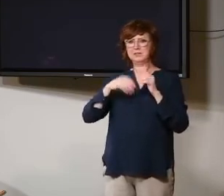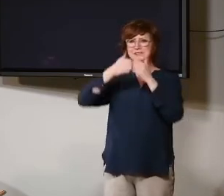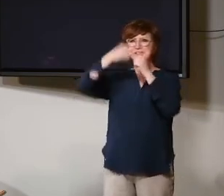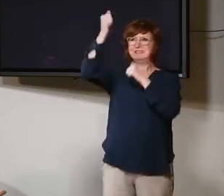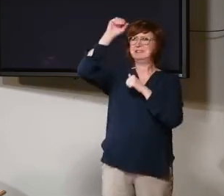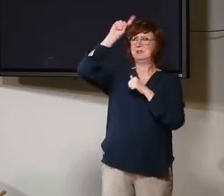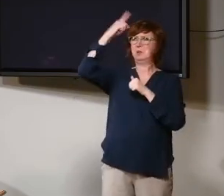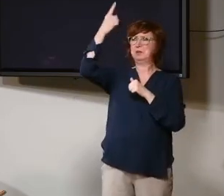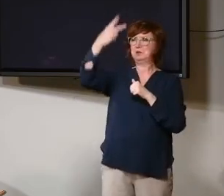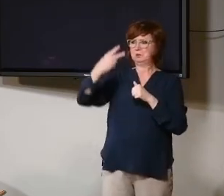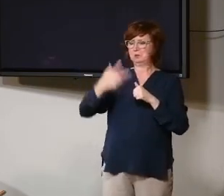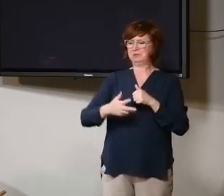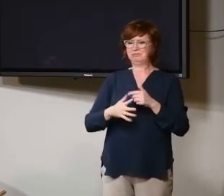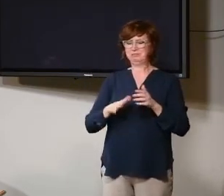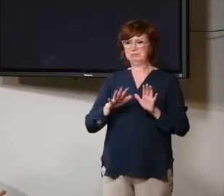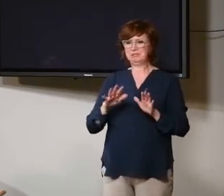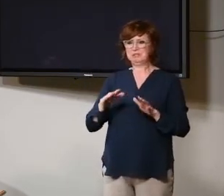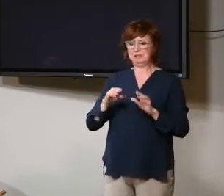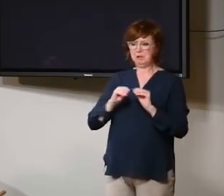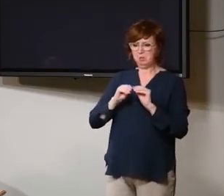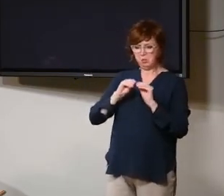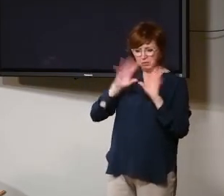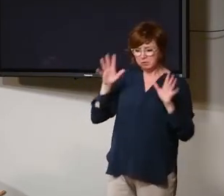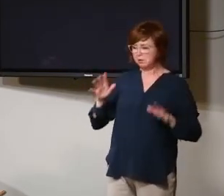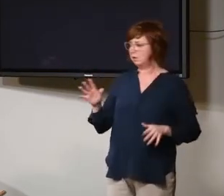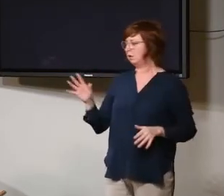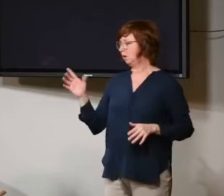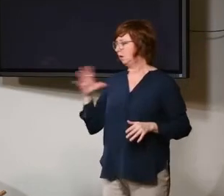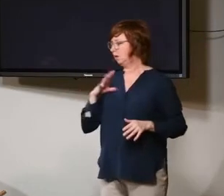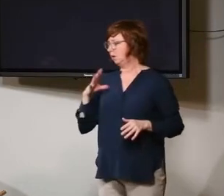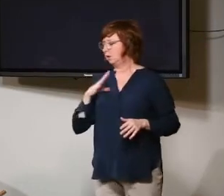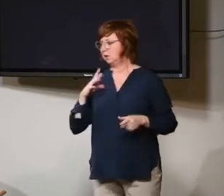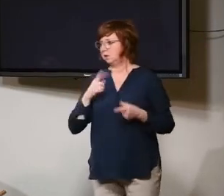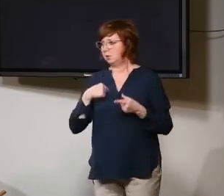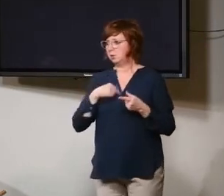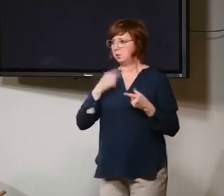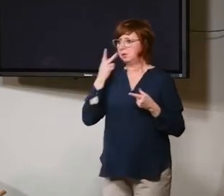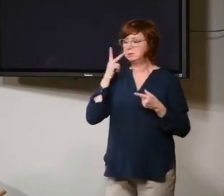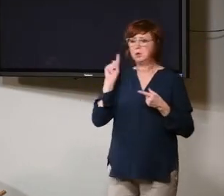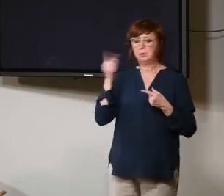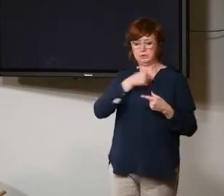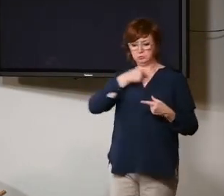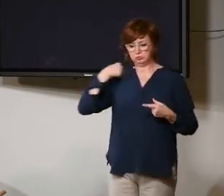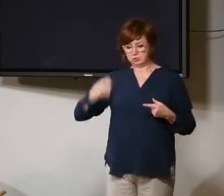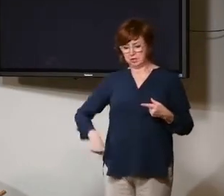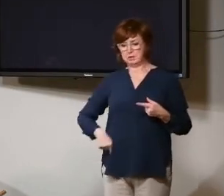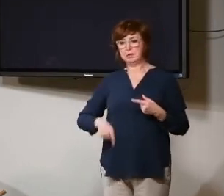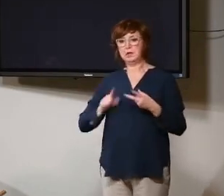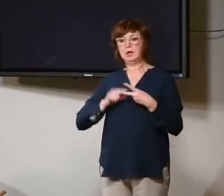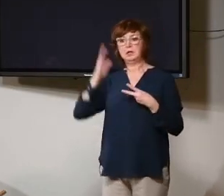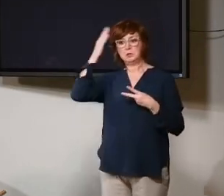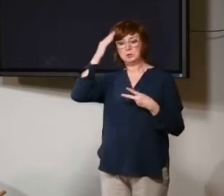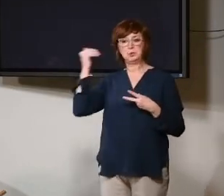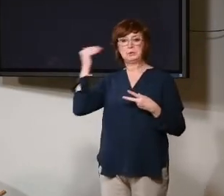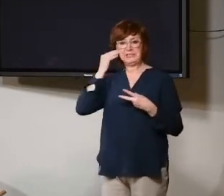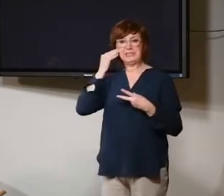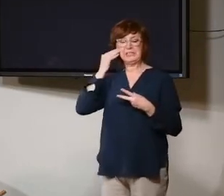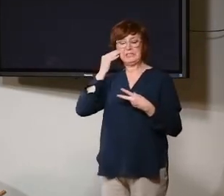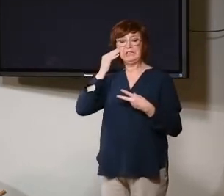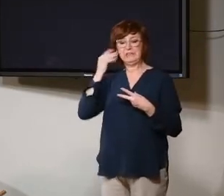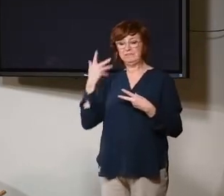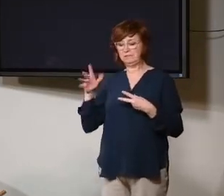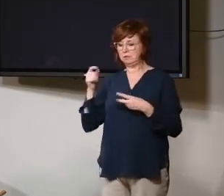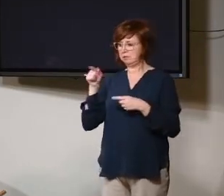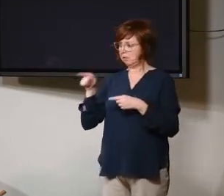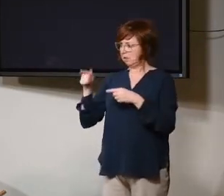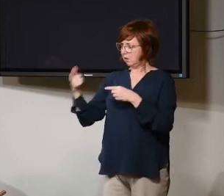we saw in China and South Korea were that they did a lot of testing, and